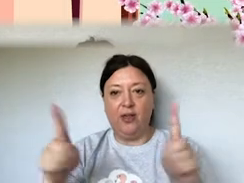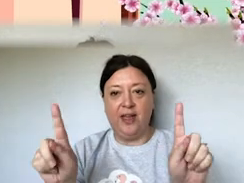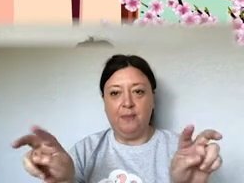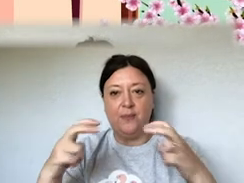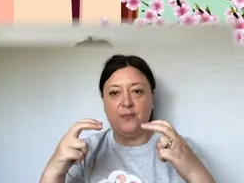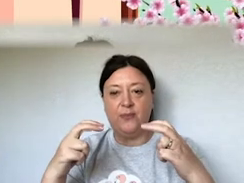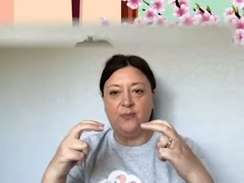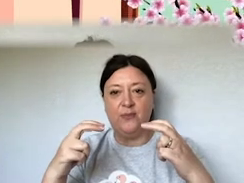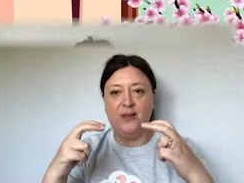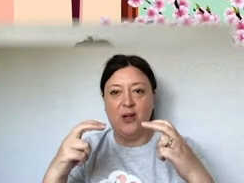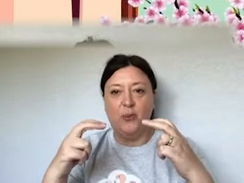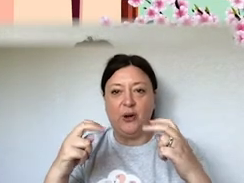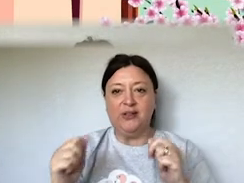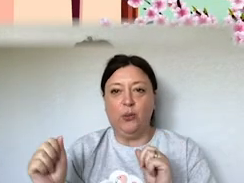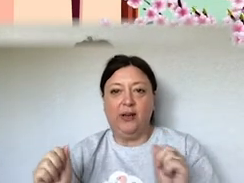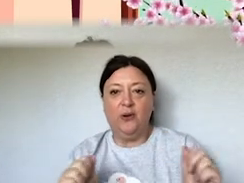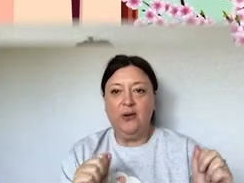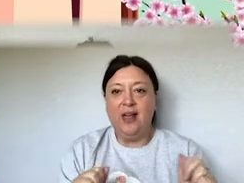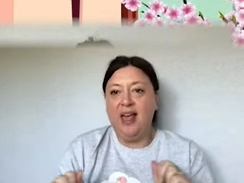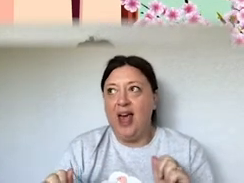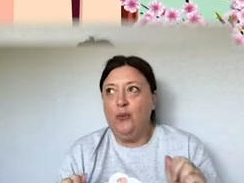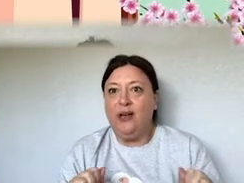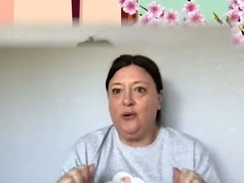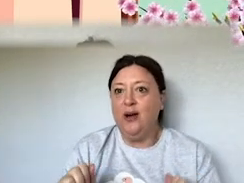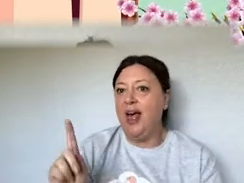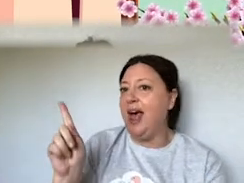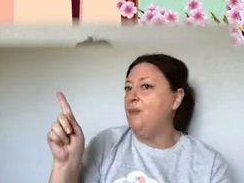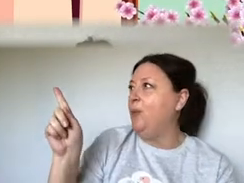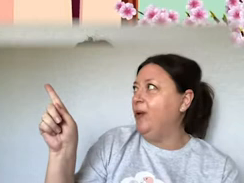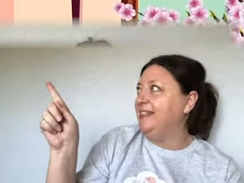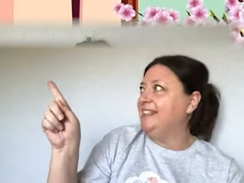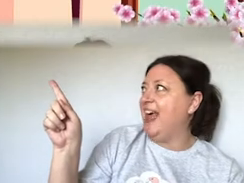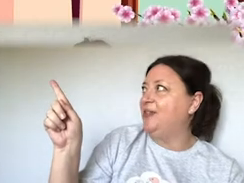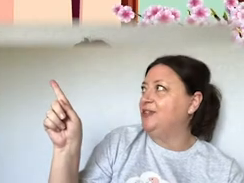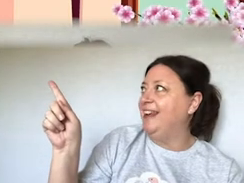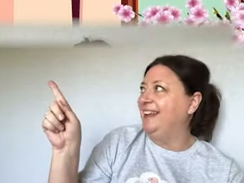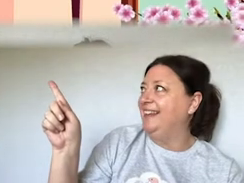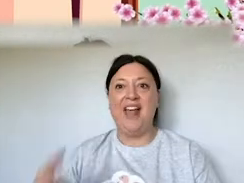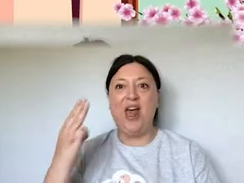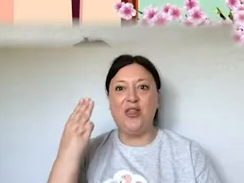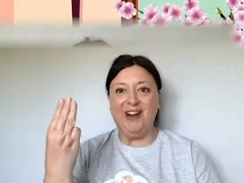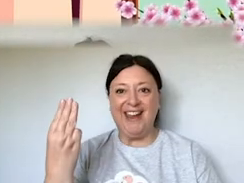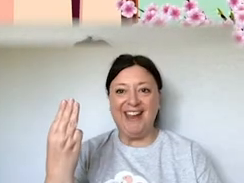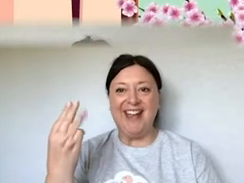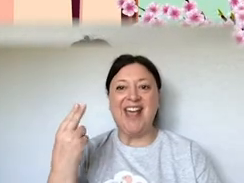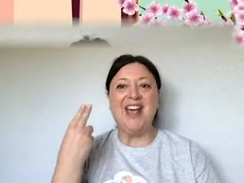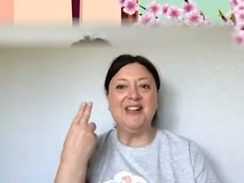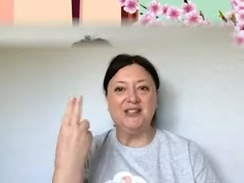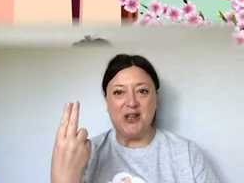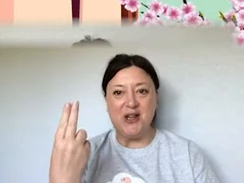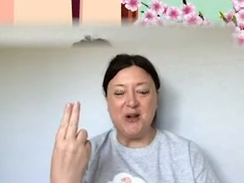today. Now, to start with, we're going to transform into butterflies. So we're going to close our